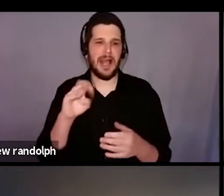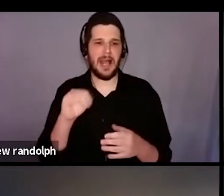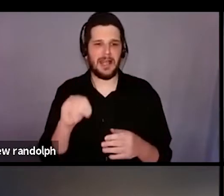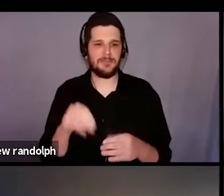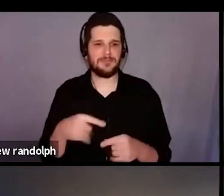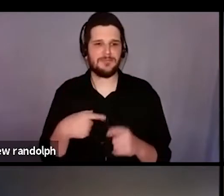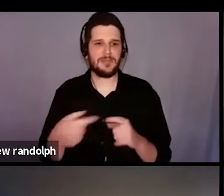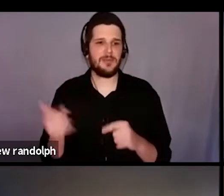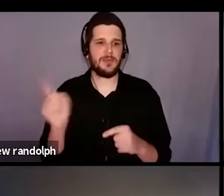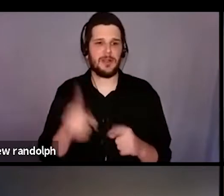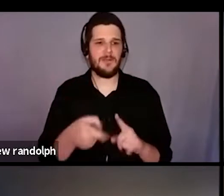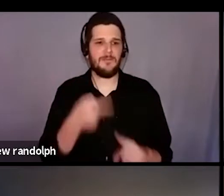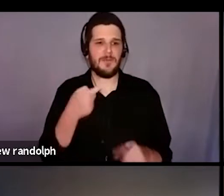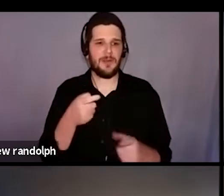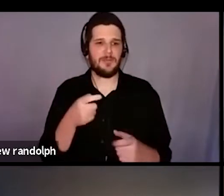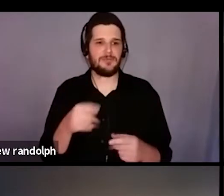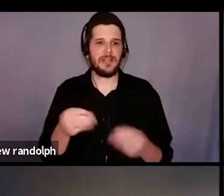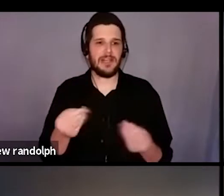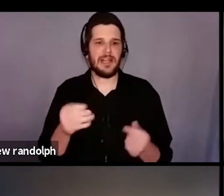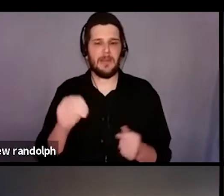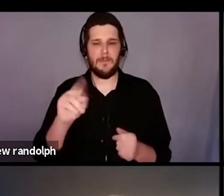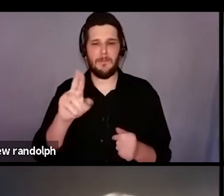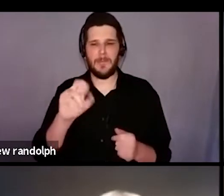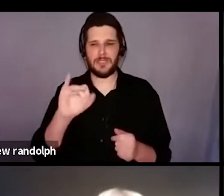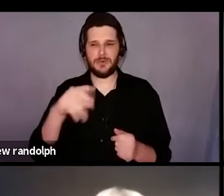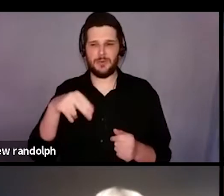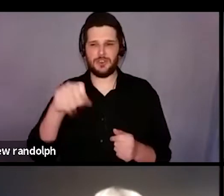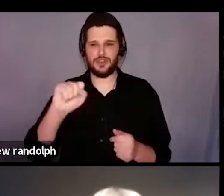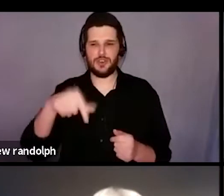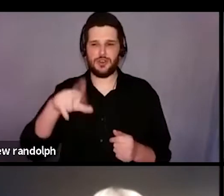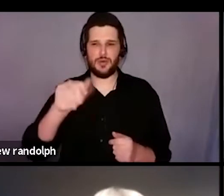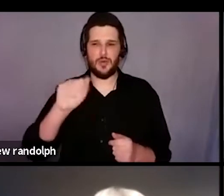the land of the Musqueam, Squamish, and Tsleil-Waututh people.